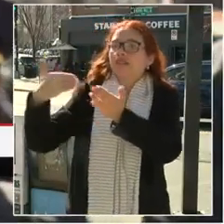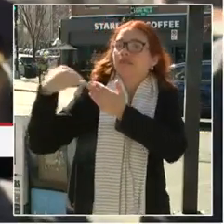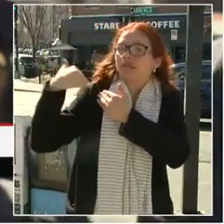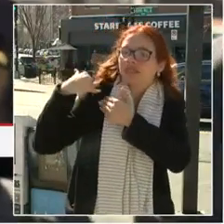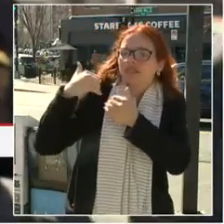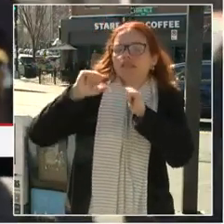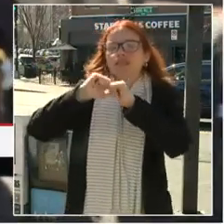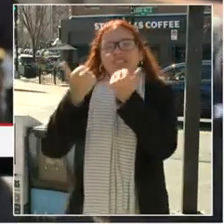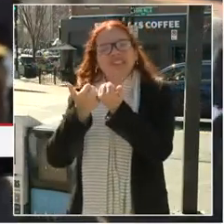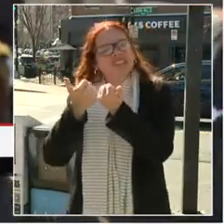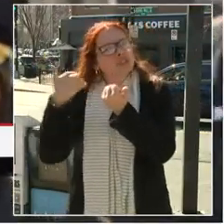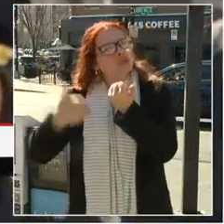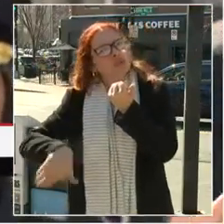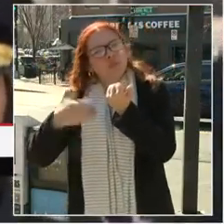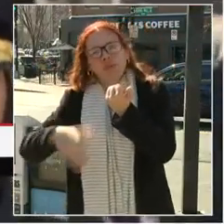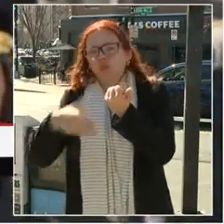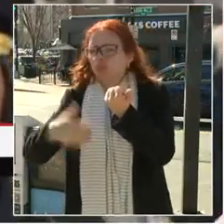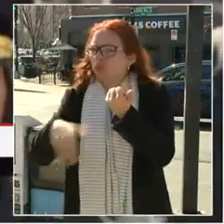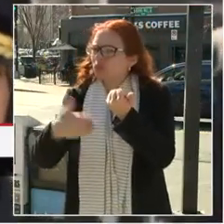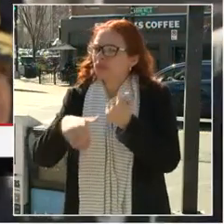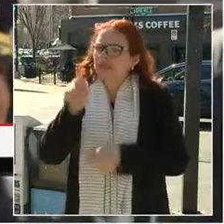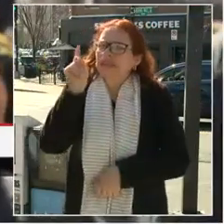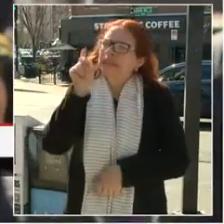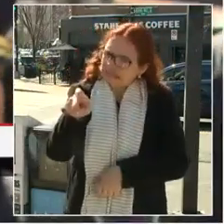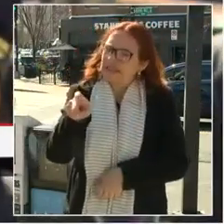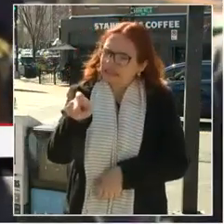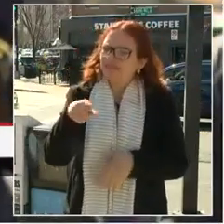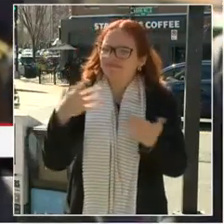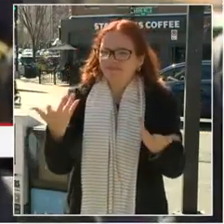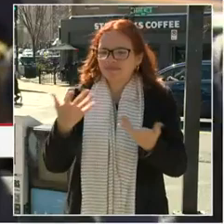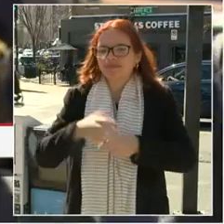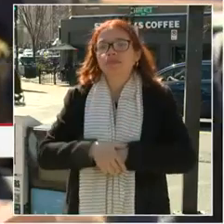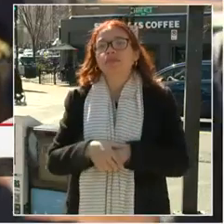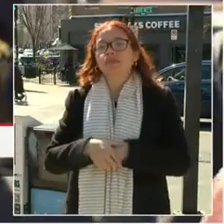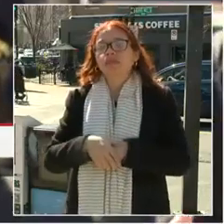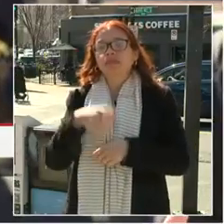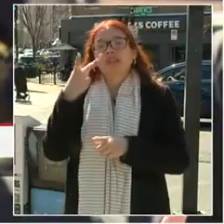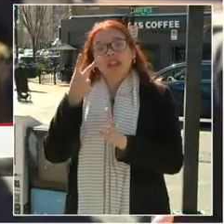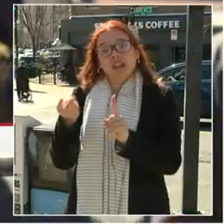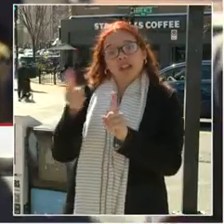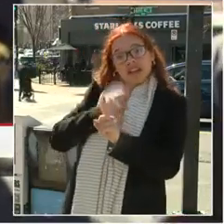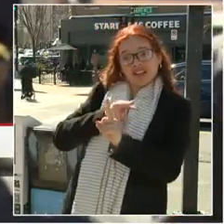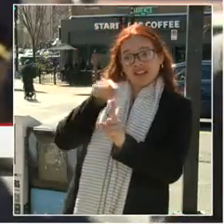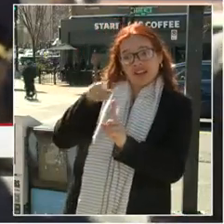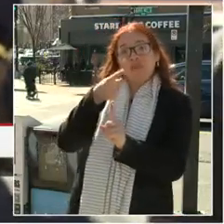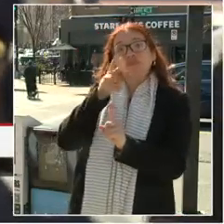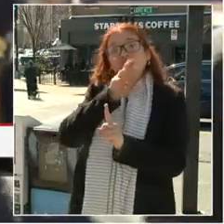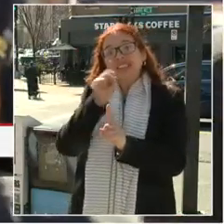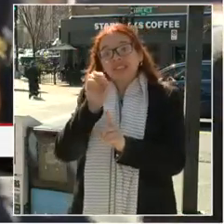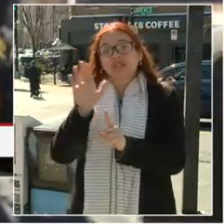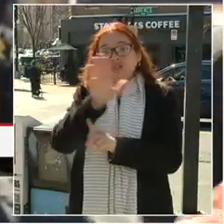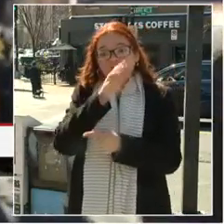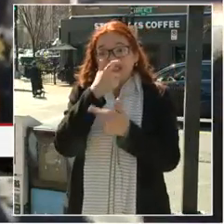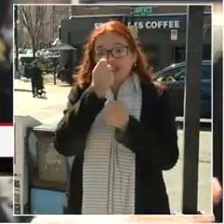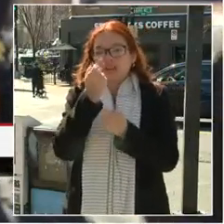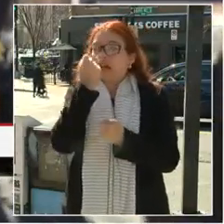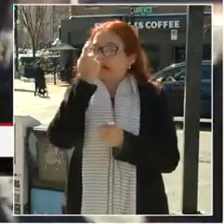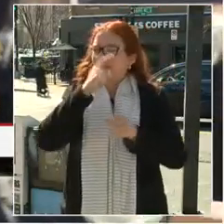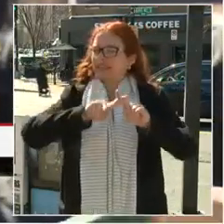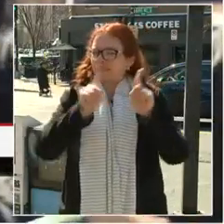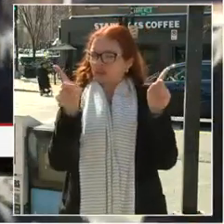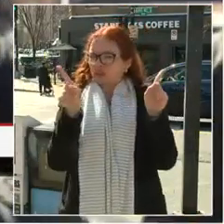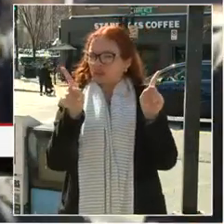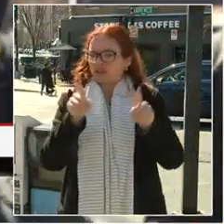is definitely needed. Now, you may, from a press perspective, have a different set of interests. But we have our